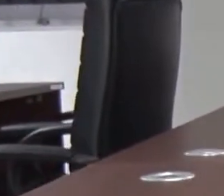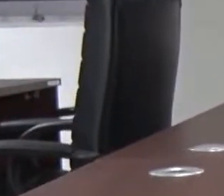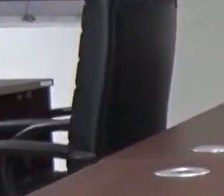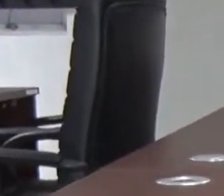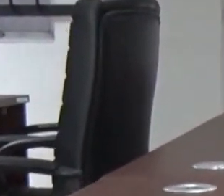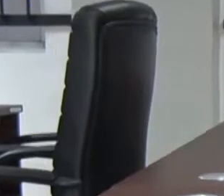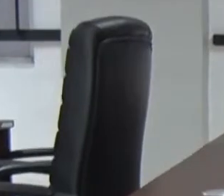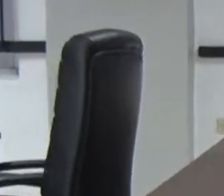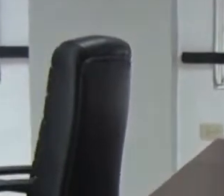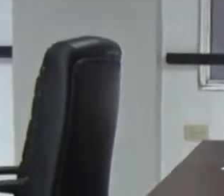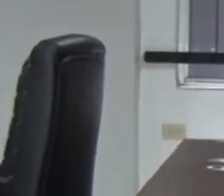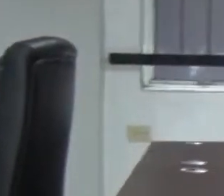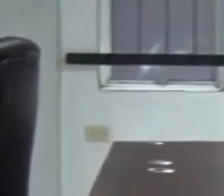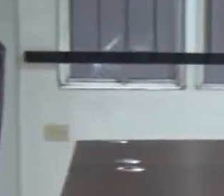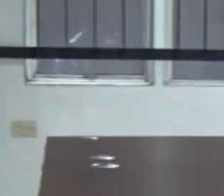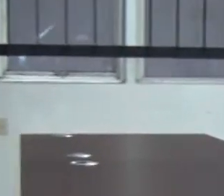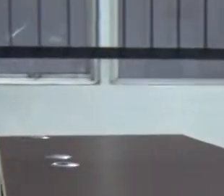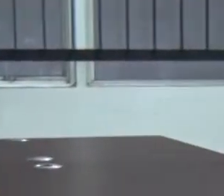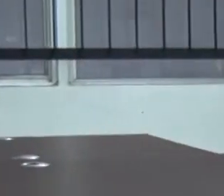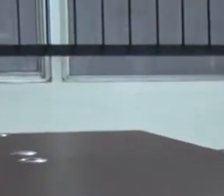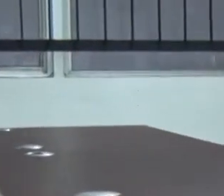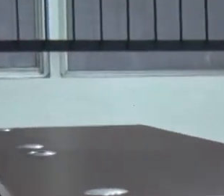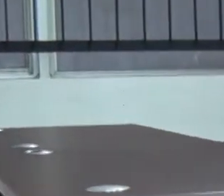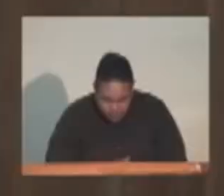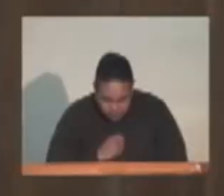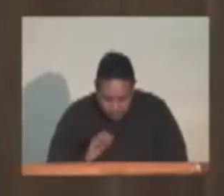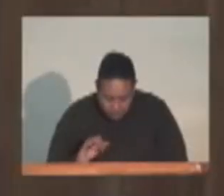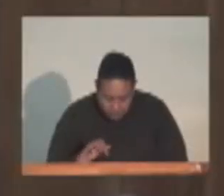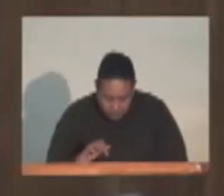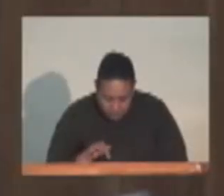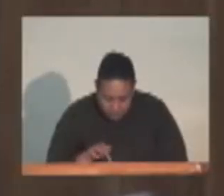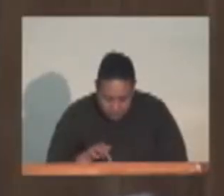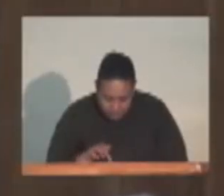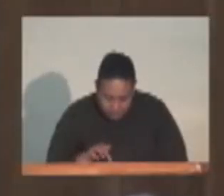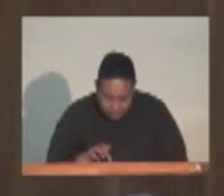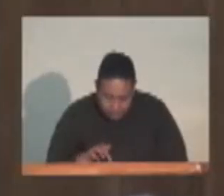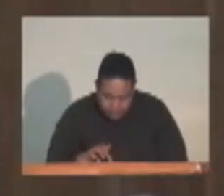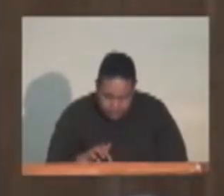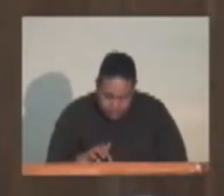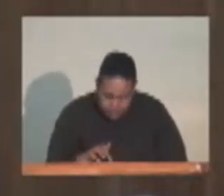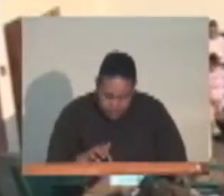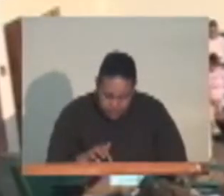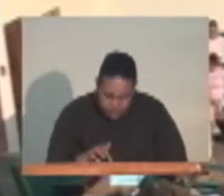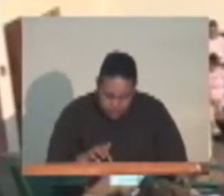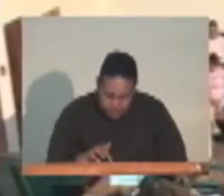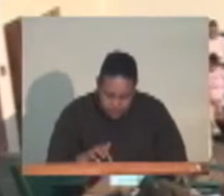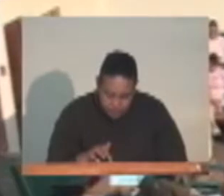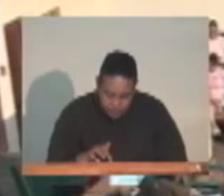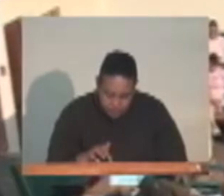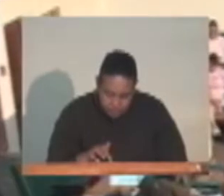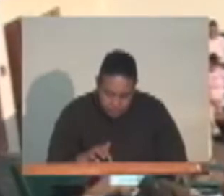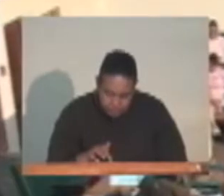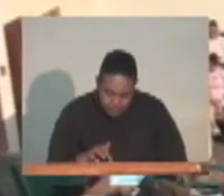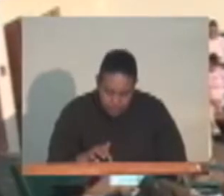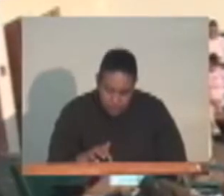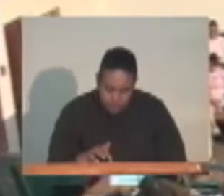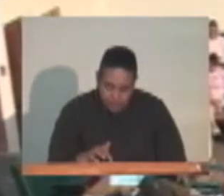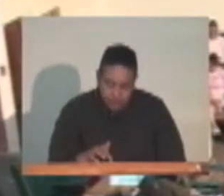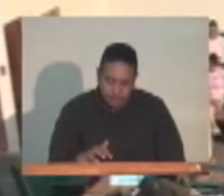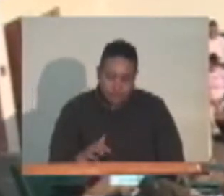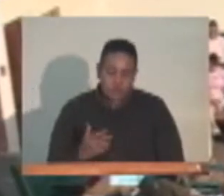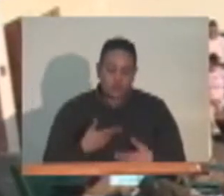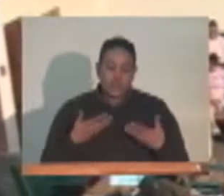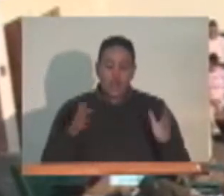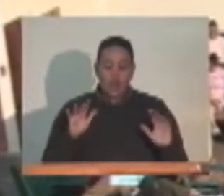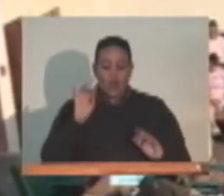wider plan to improve the country's court infrastructure. Minister of Justice Delroy Chuck made the disclosure during his contribution